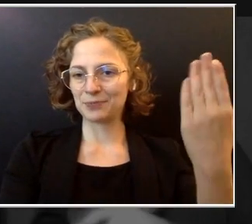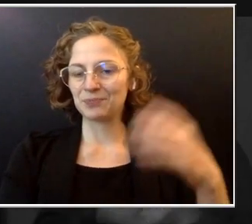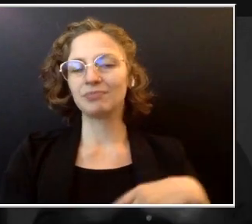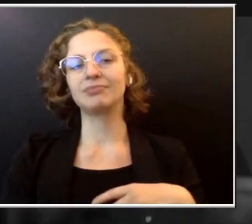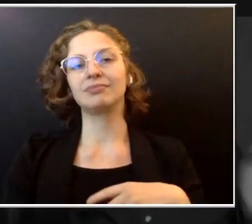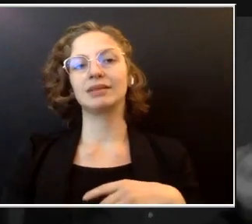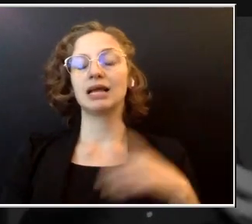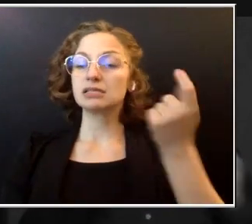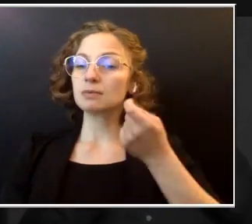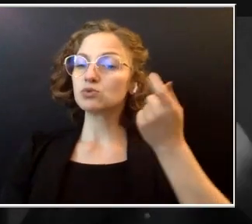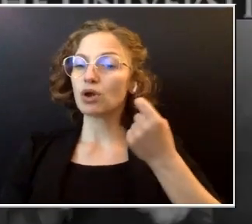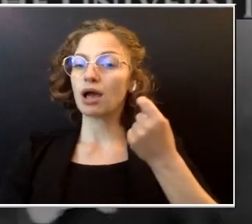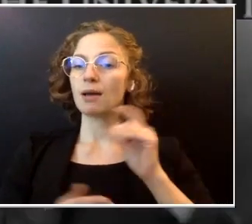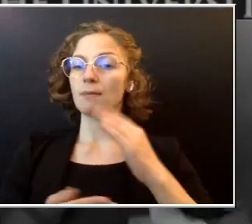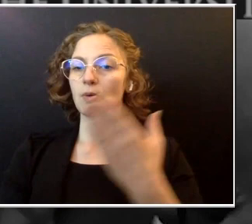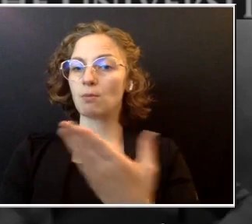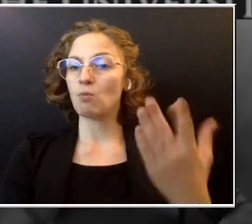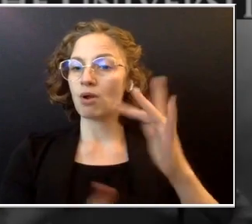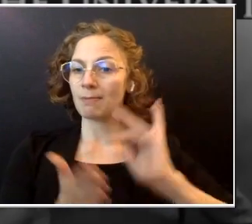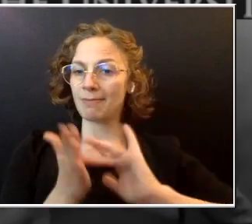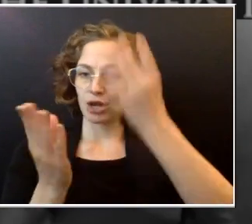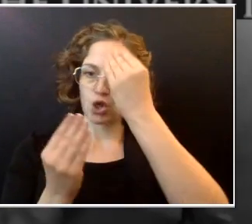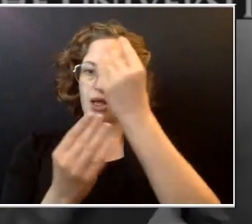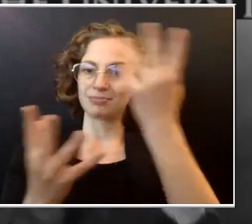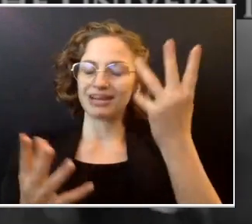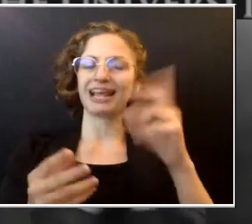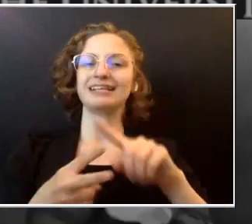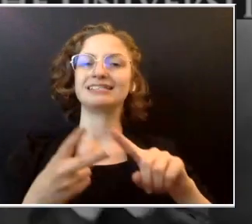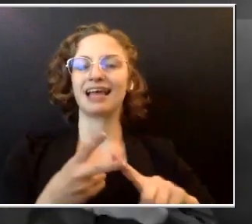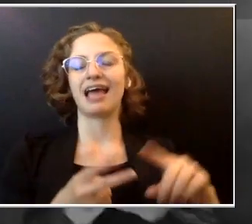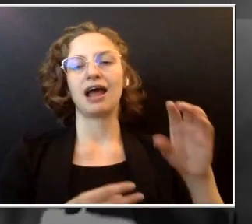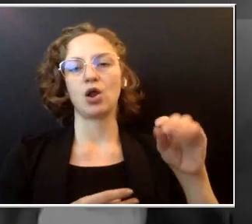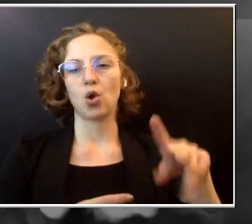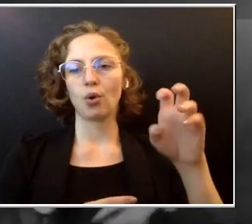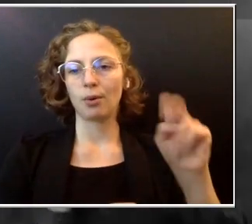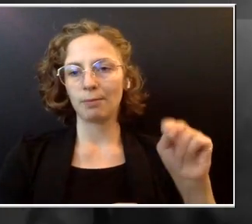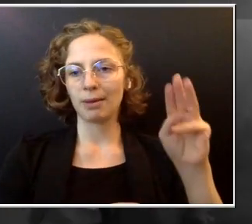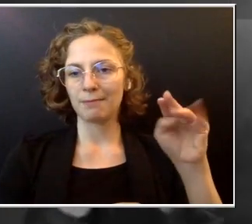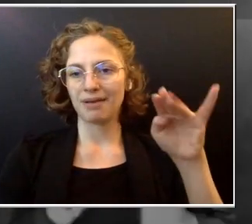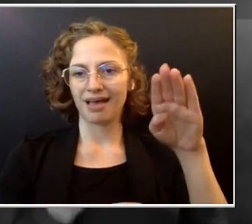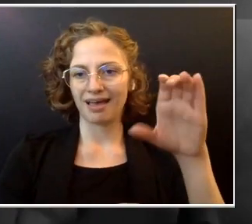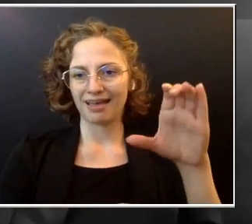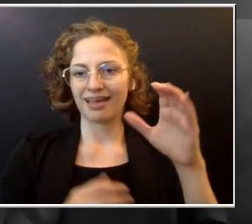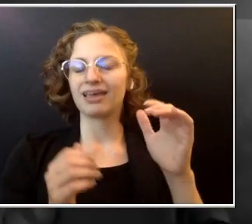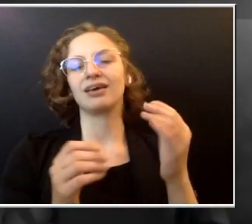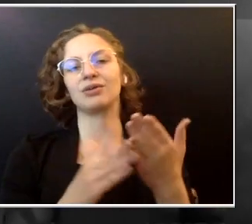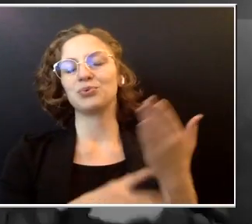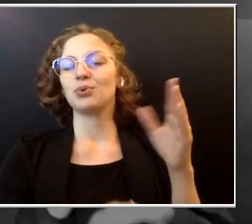Mics with Dr. Stites podcasts. Now, everywhere podcasts are available.